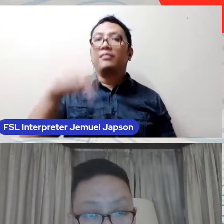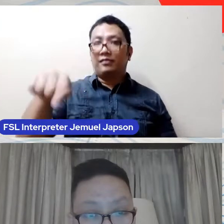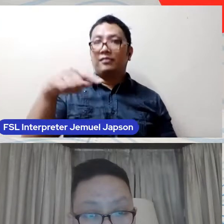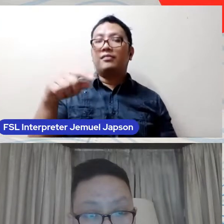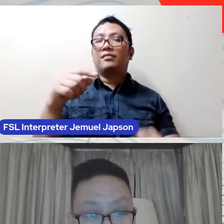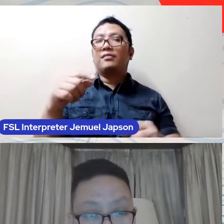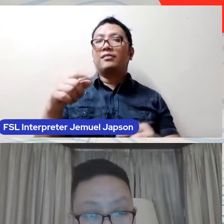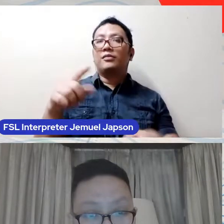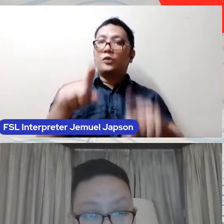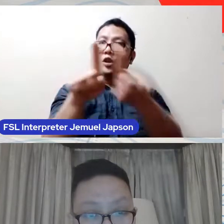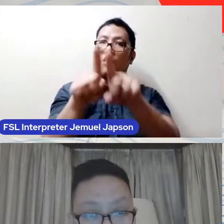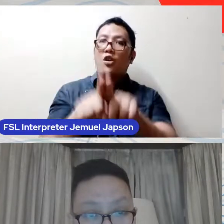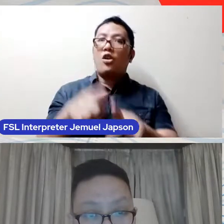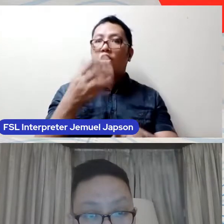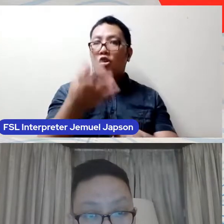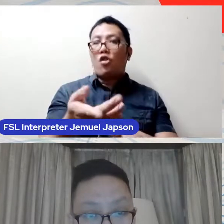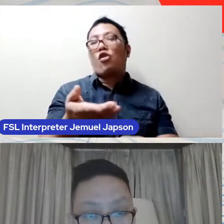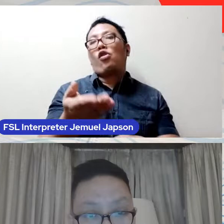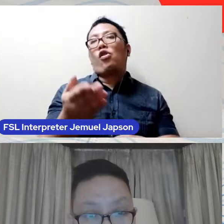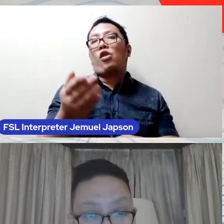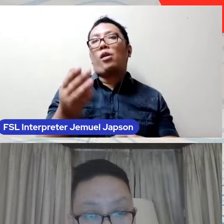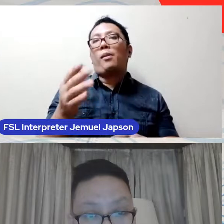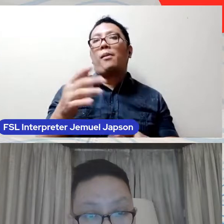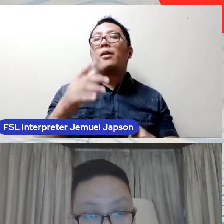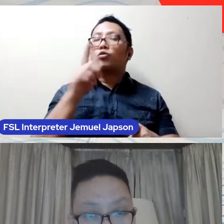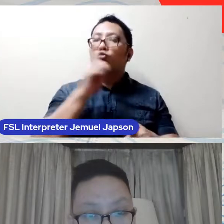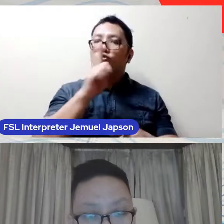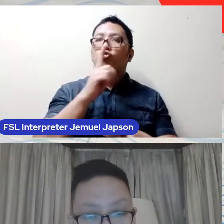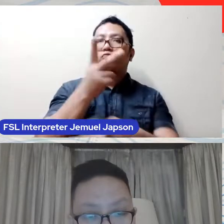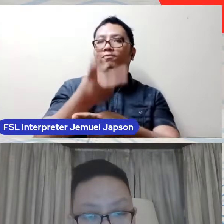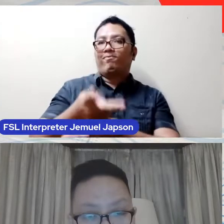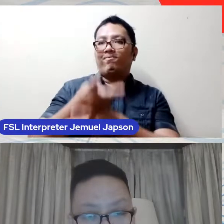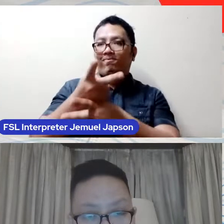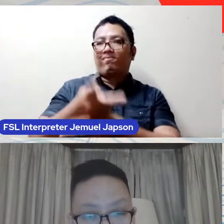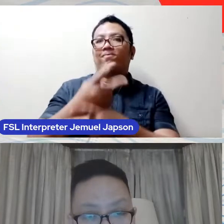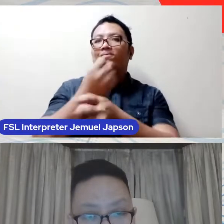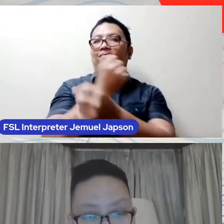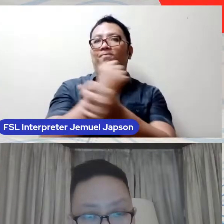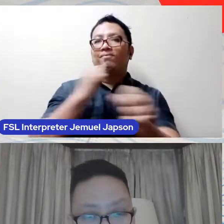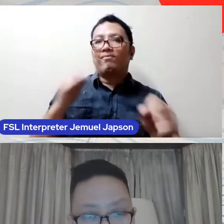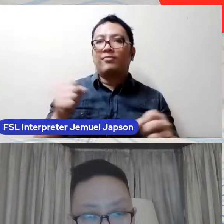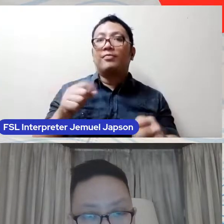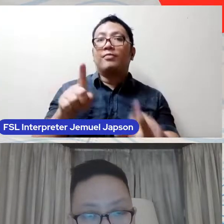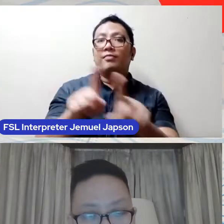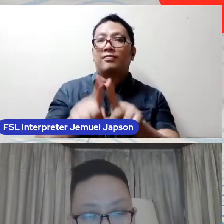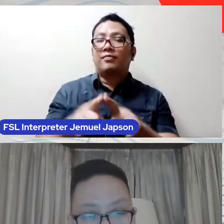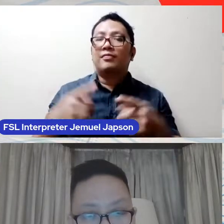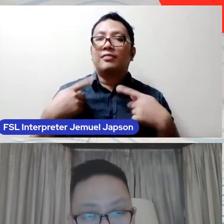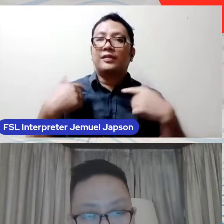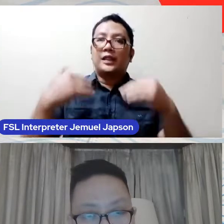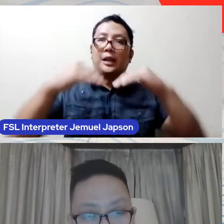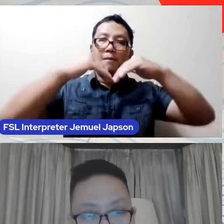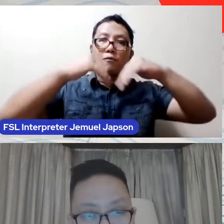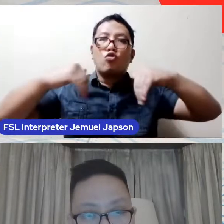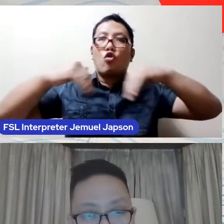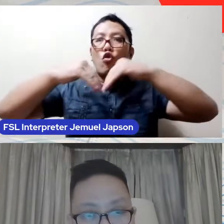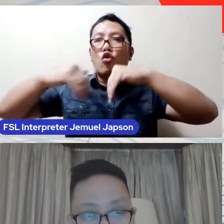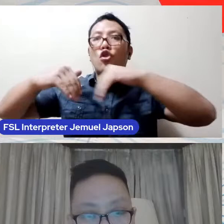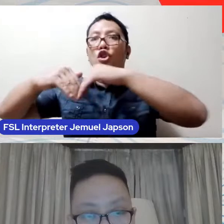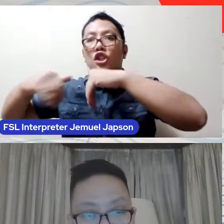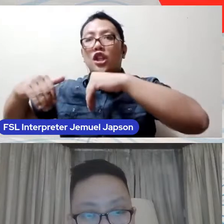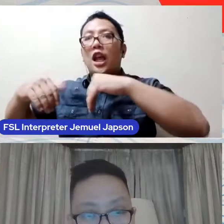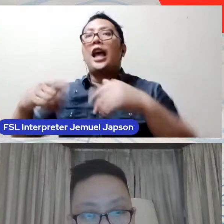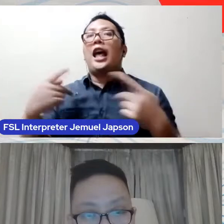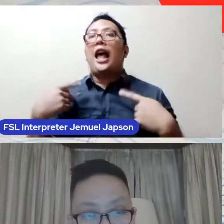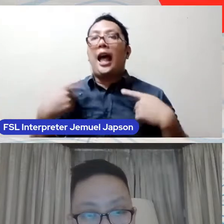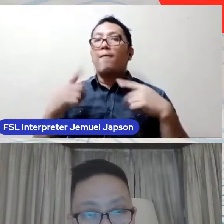or the election paraphernalia are really protected and are safe. And then we do the sorting, and then we do the actual